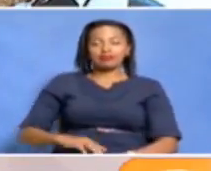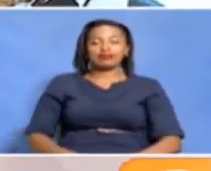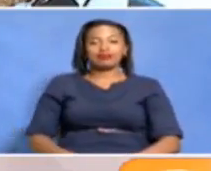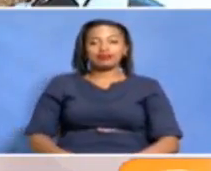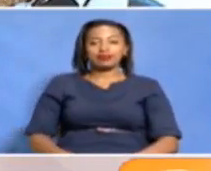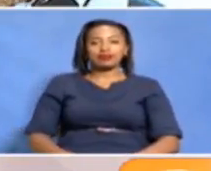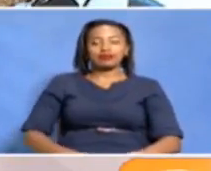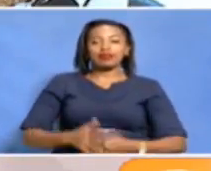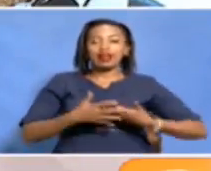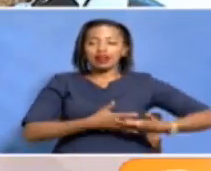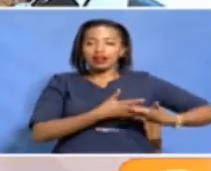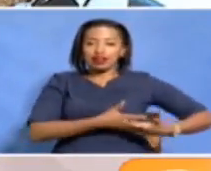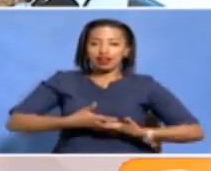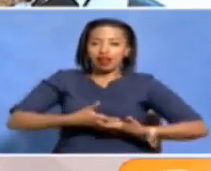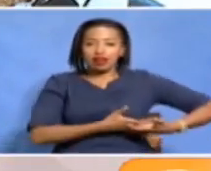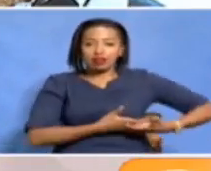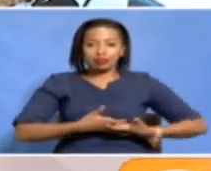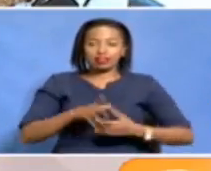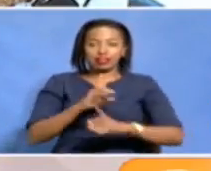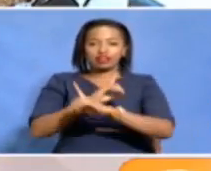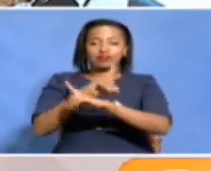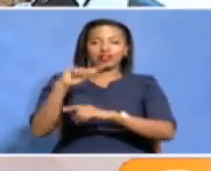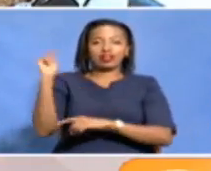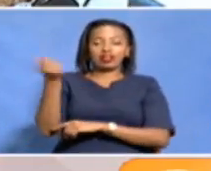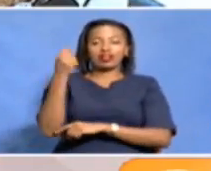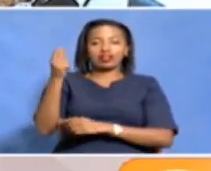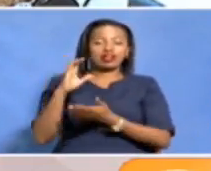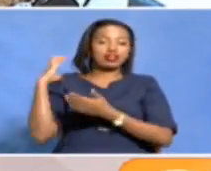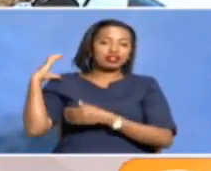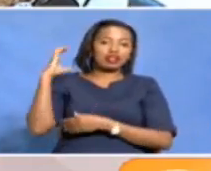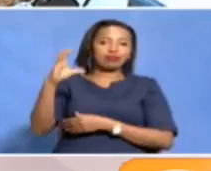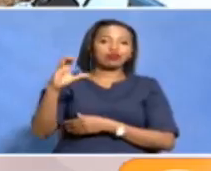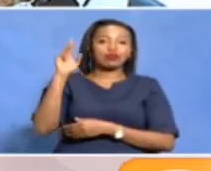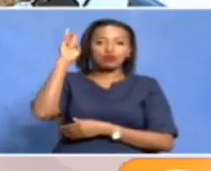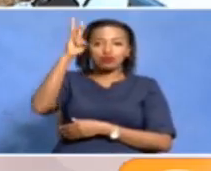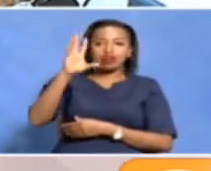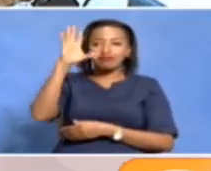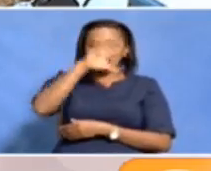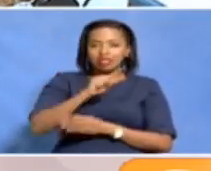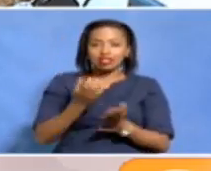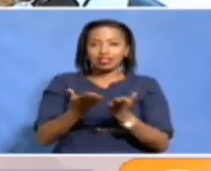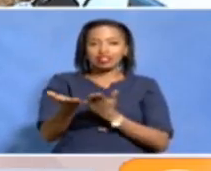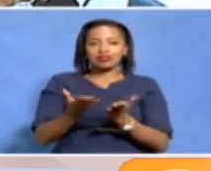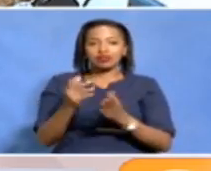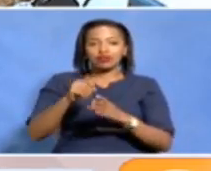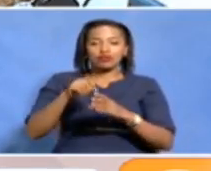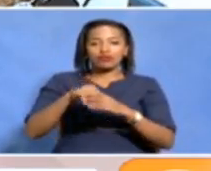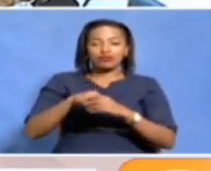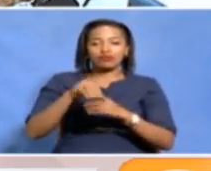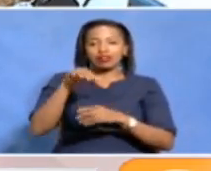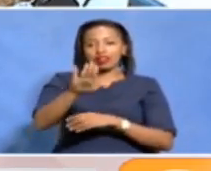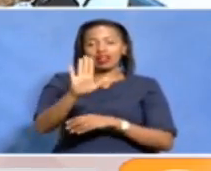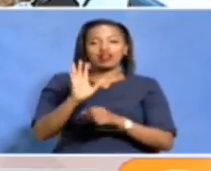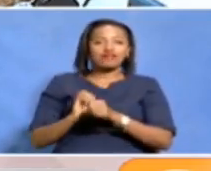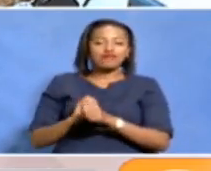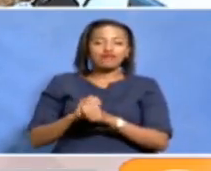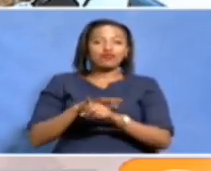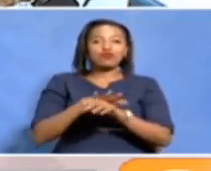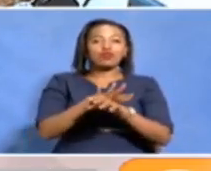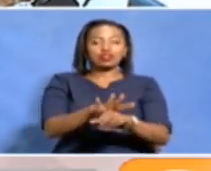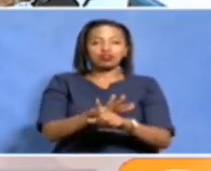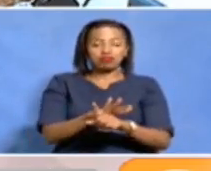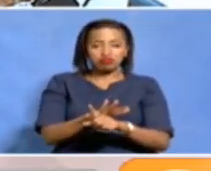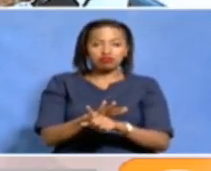On to rugby now. Defending Kenya Cup champions KCB RFC will miss the services of their influential captain Curtis Lilako, who is yet